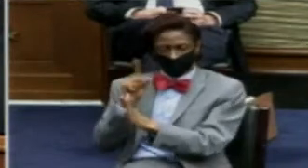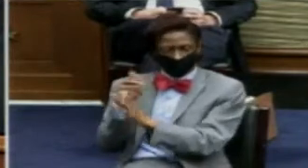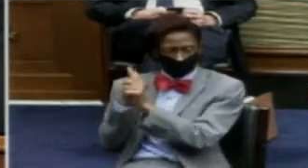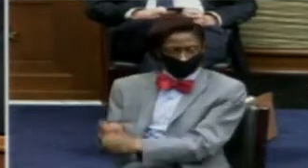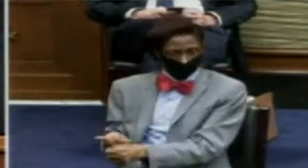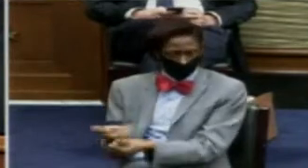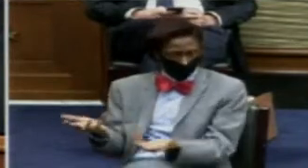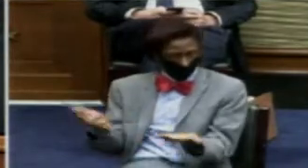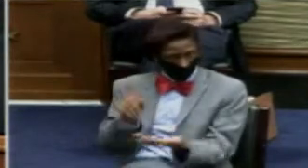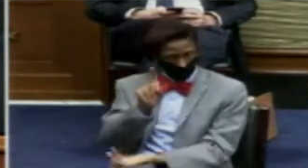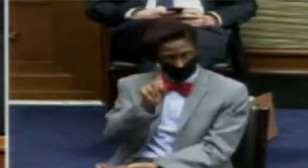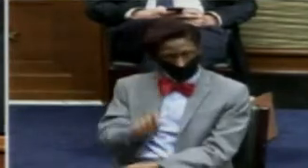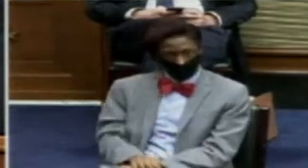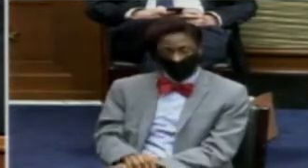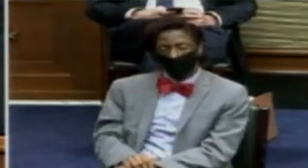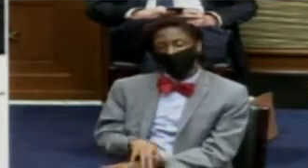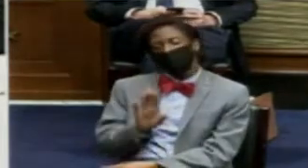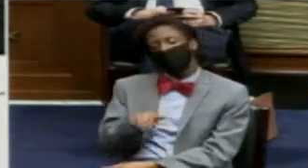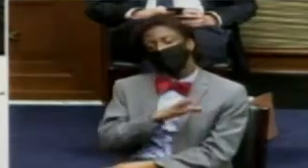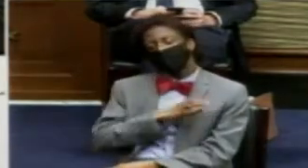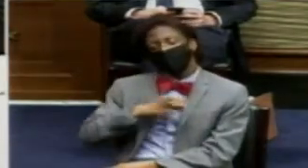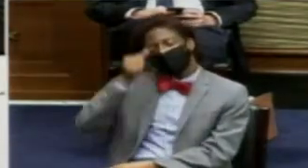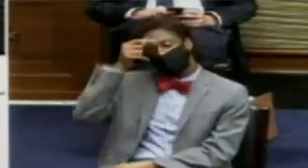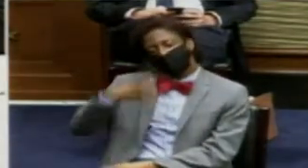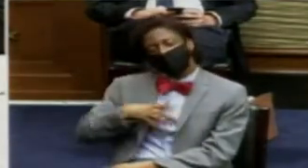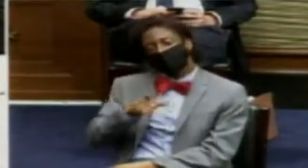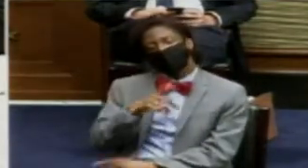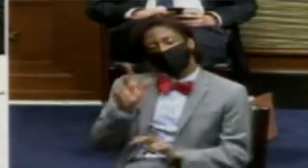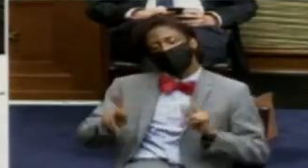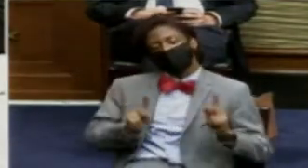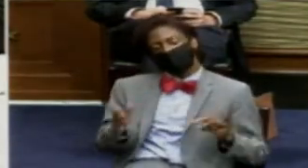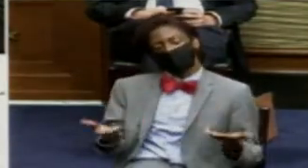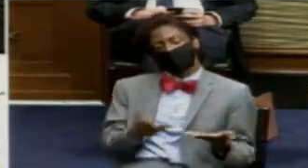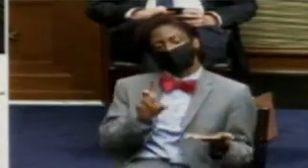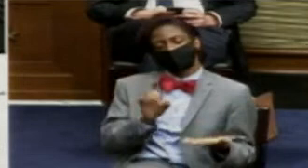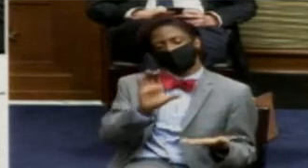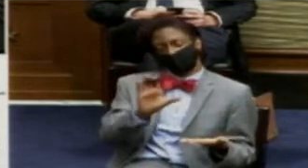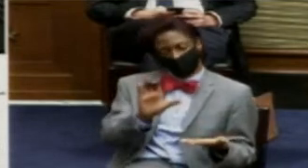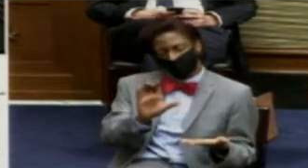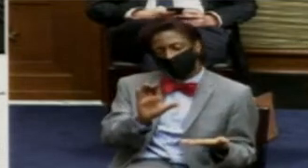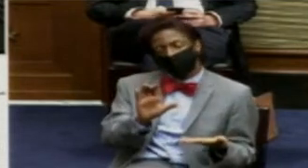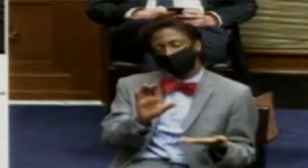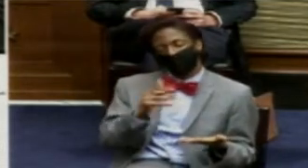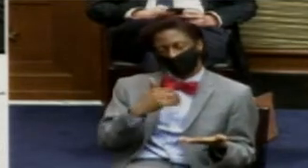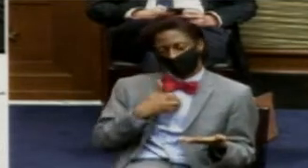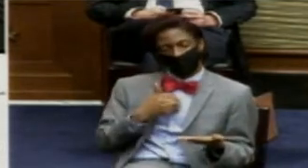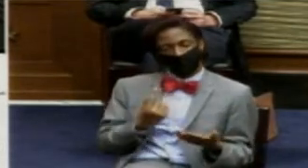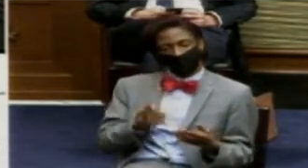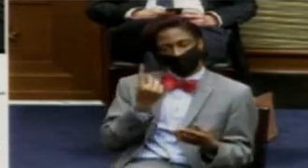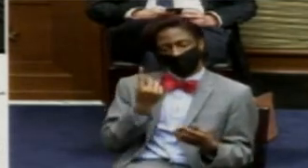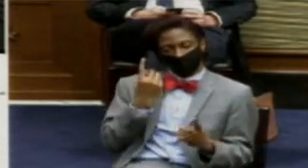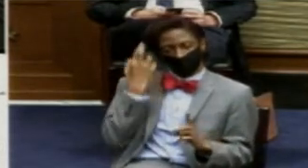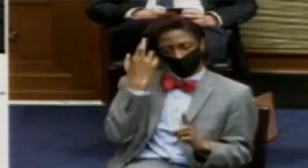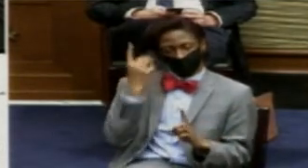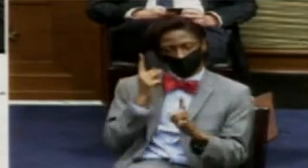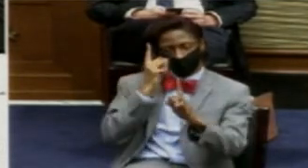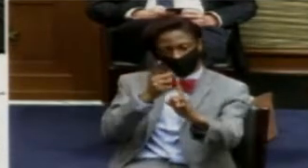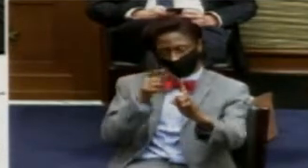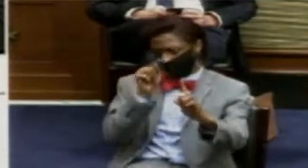the same thing. Congressman, the people of the district sent me here for a singular purpose, and that was